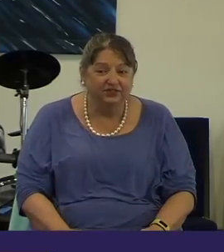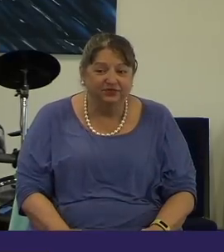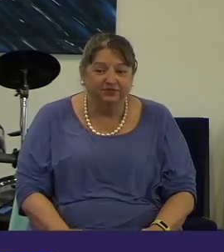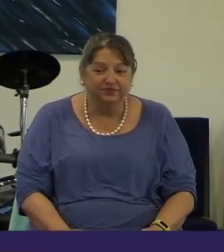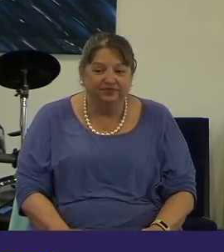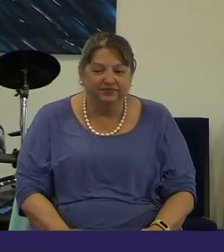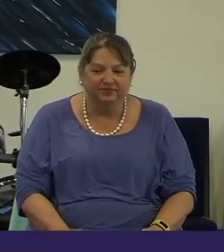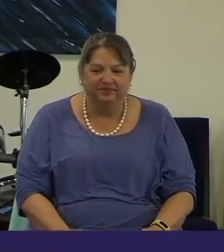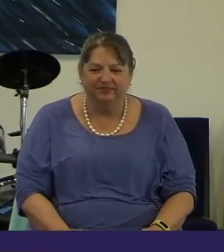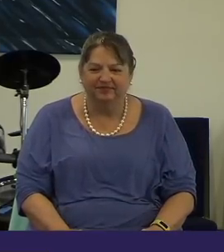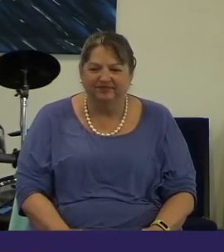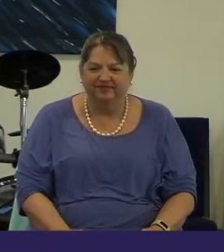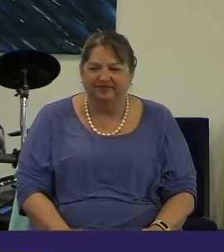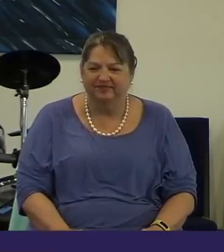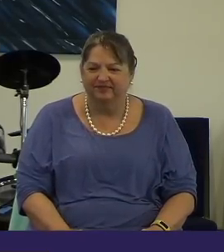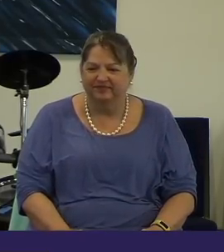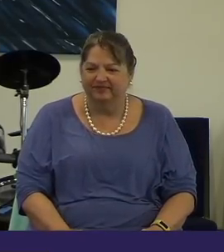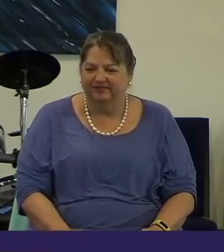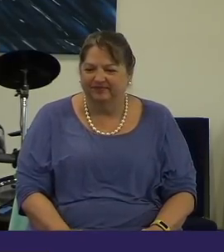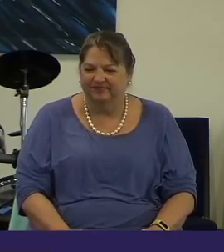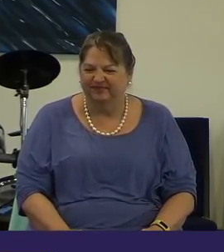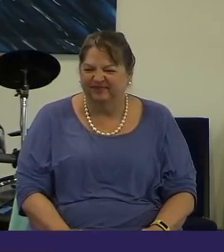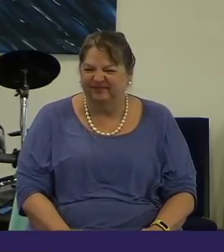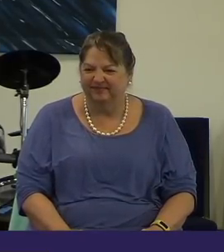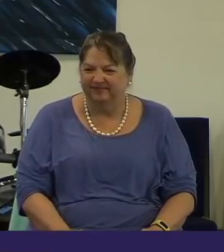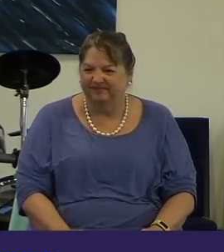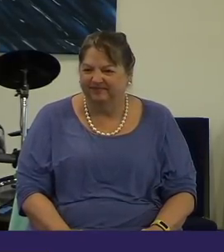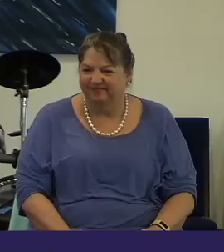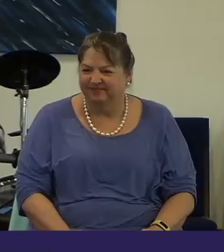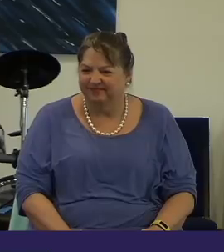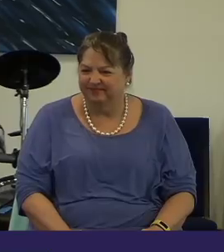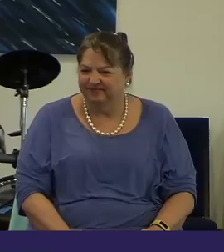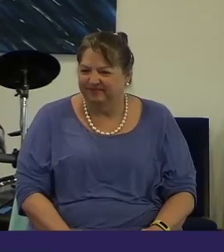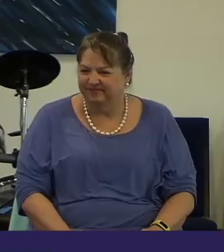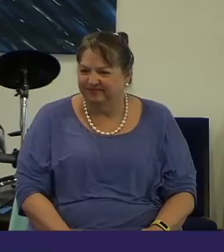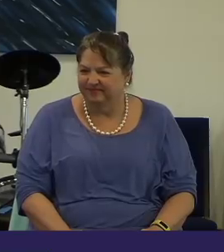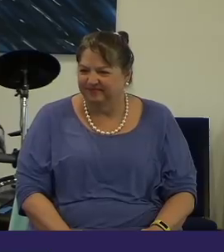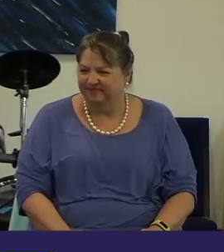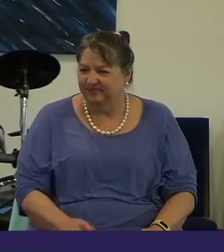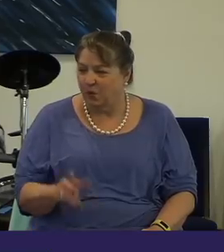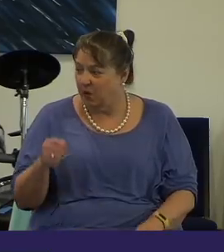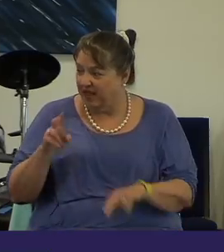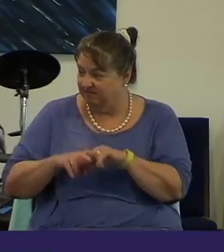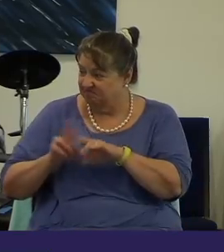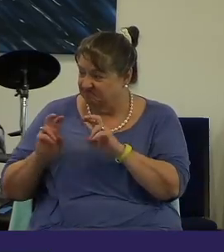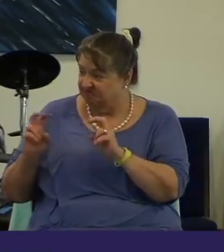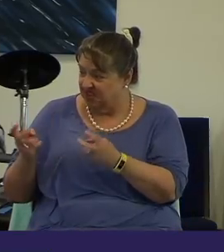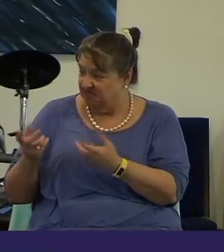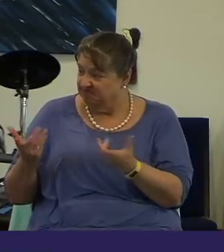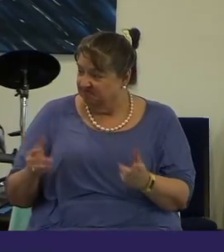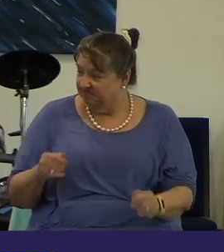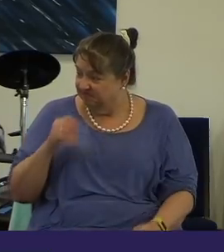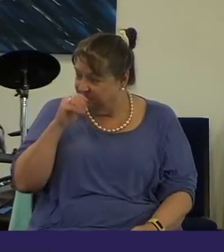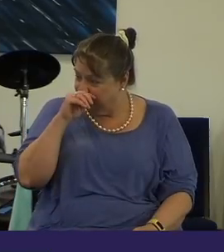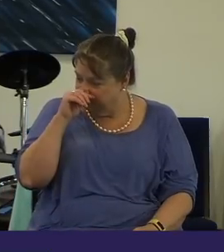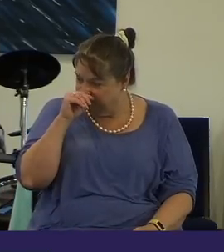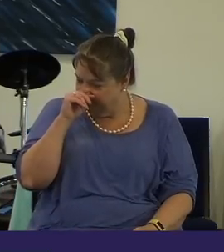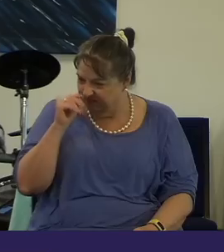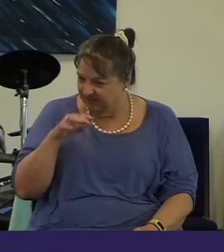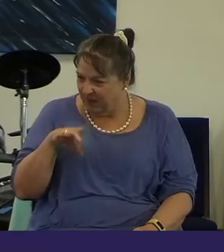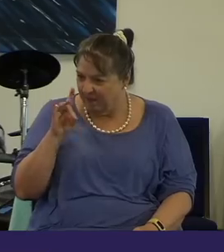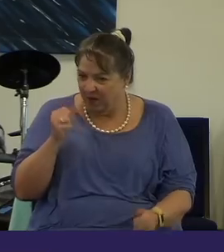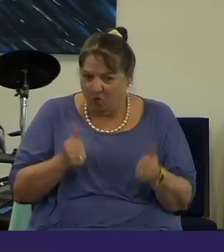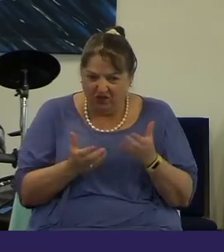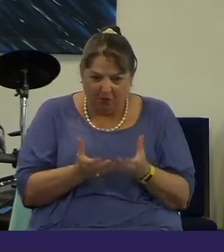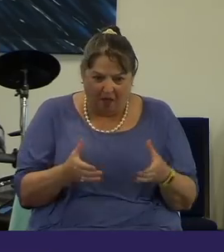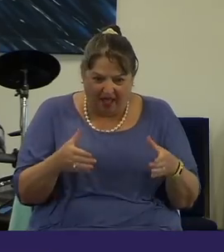I'm just gonna grab them up. I don't care how I get them. Okay, you can all have a seat at the table. Pick out the pretty plate. Ha